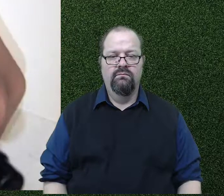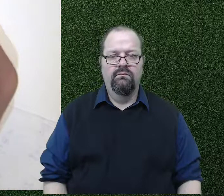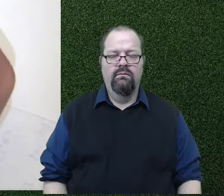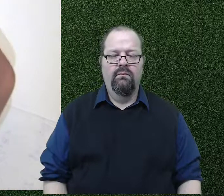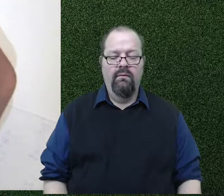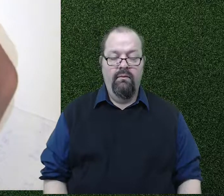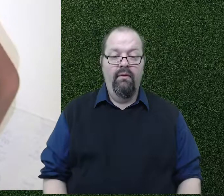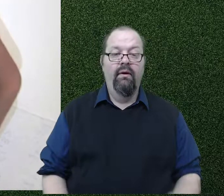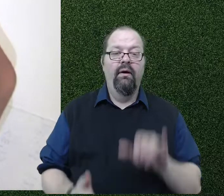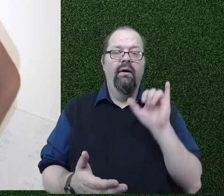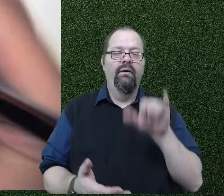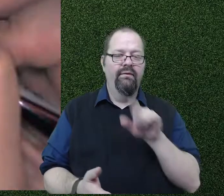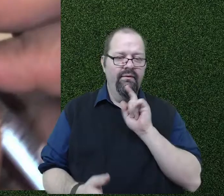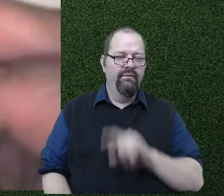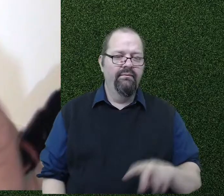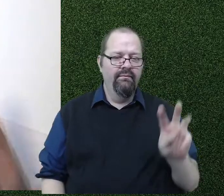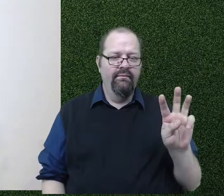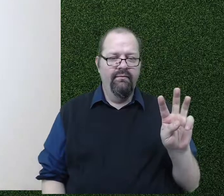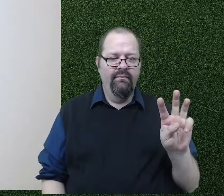That's w.